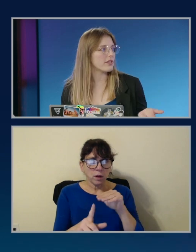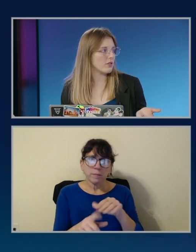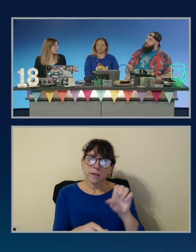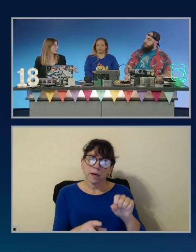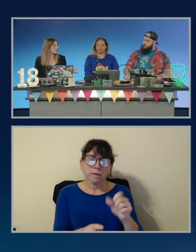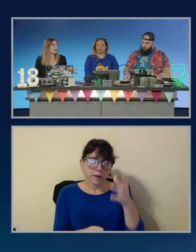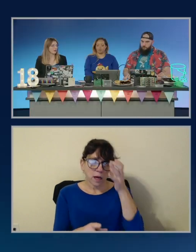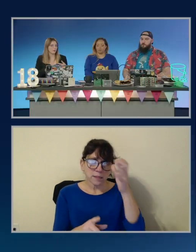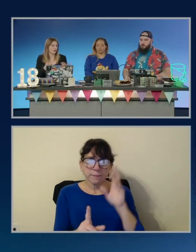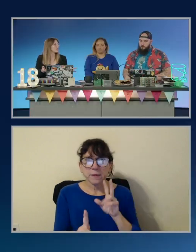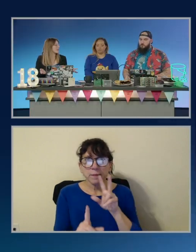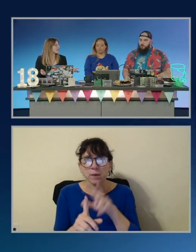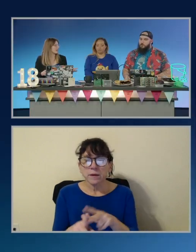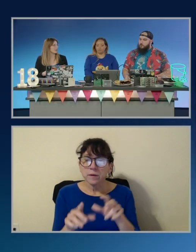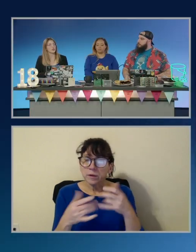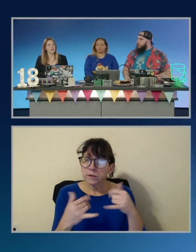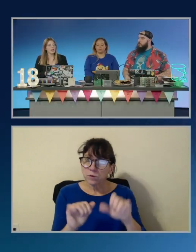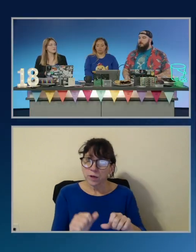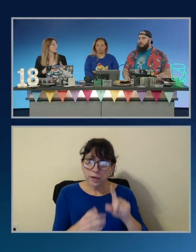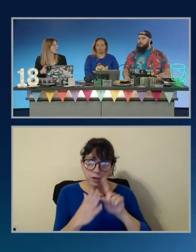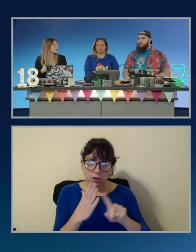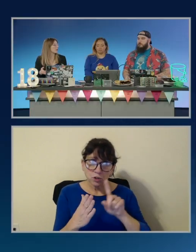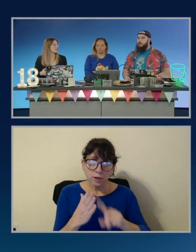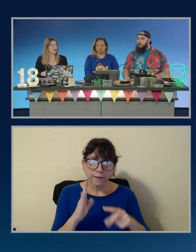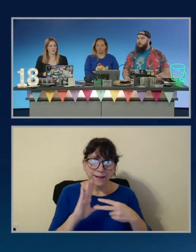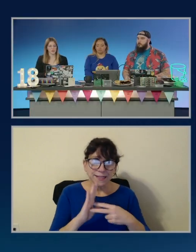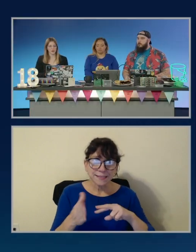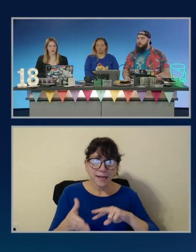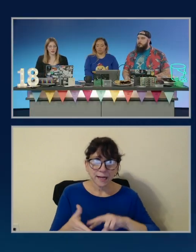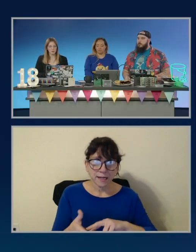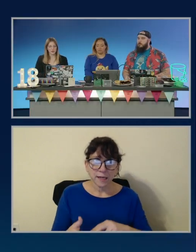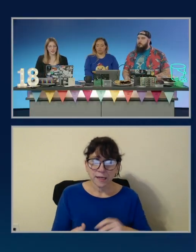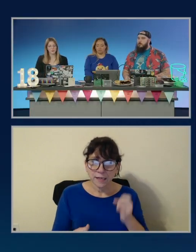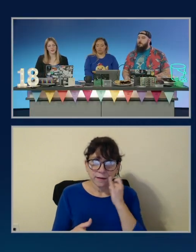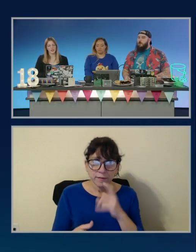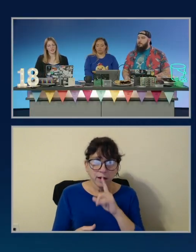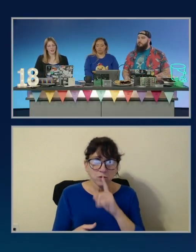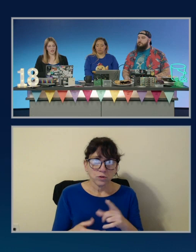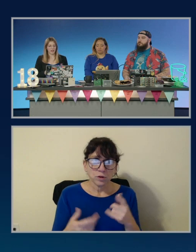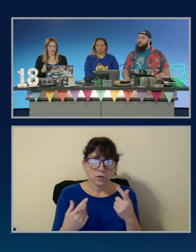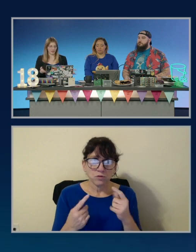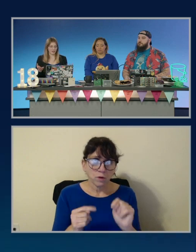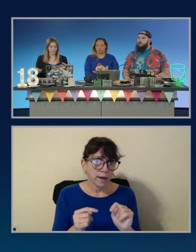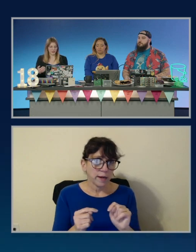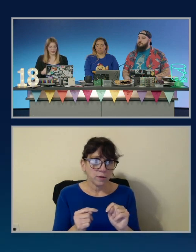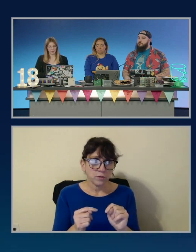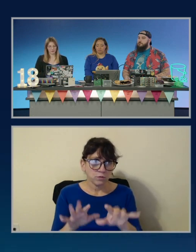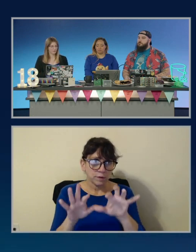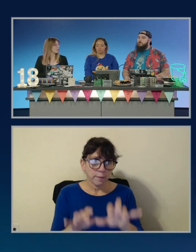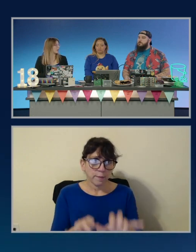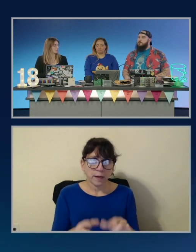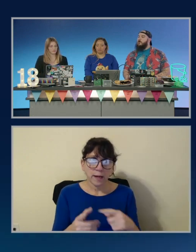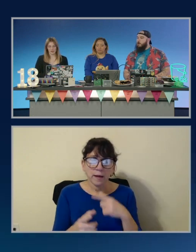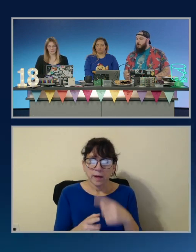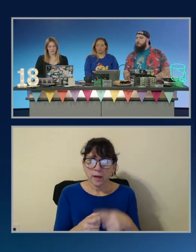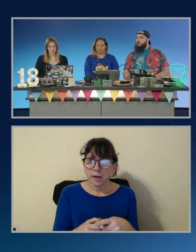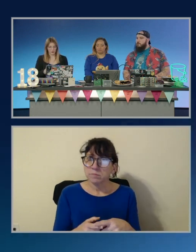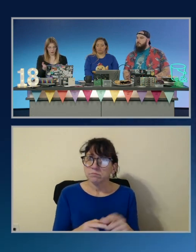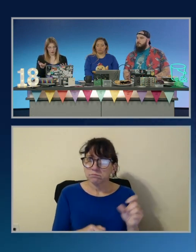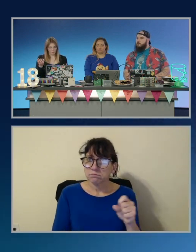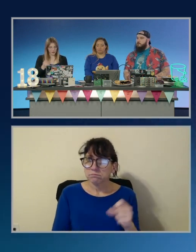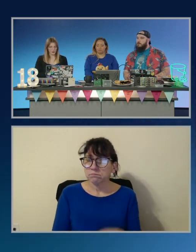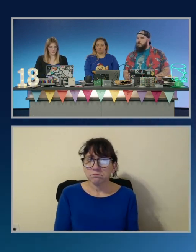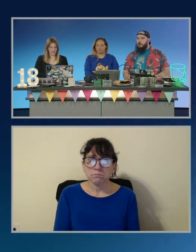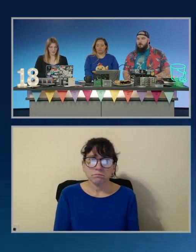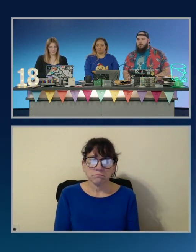because you can still check what is the intent that the user has, like what are they actually trying to input here. Okay. And then ultimately, Okay. we